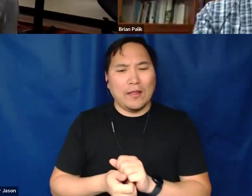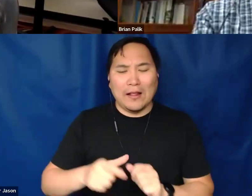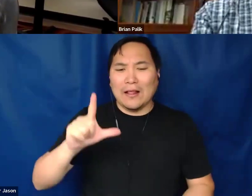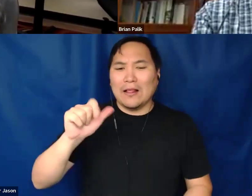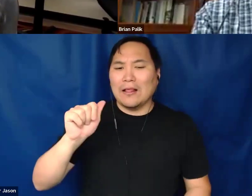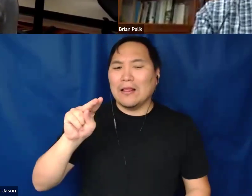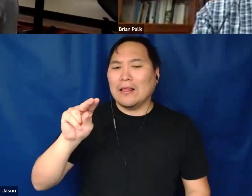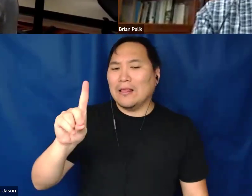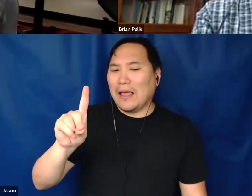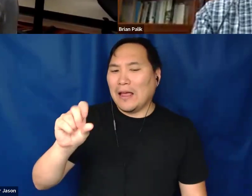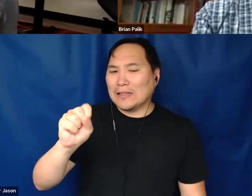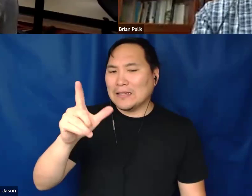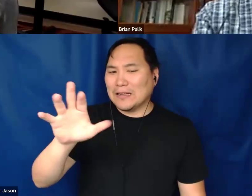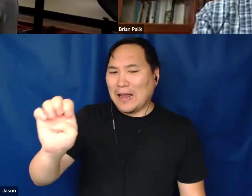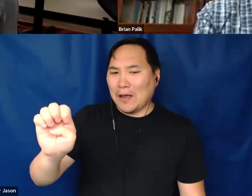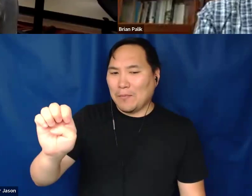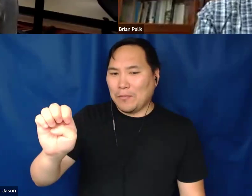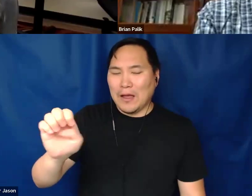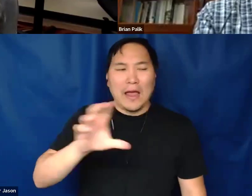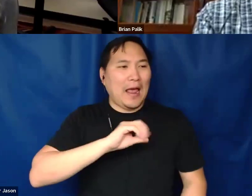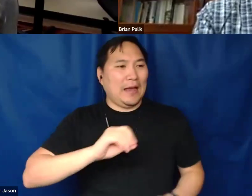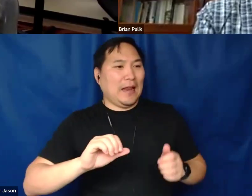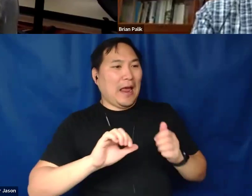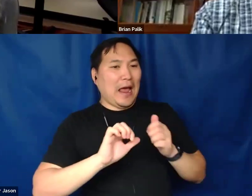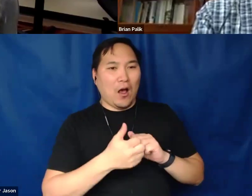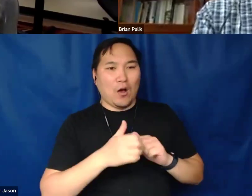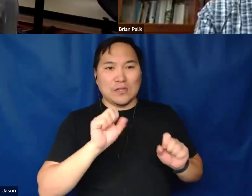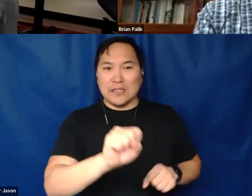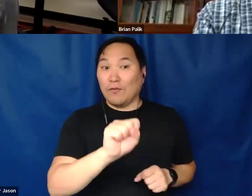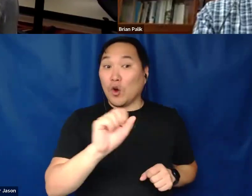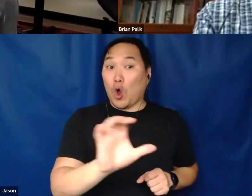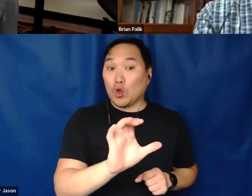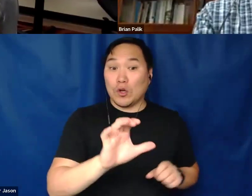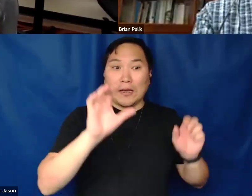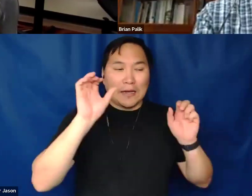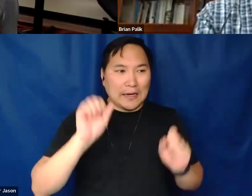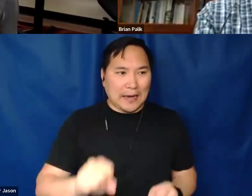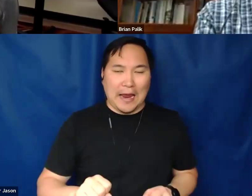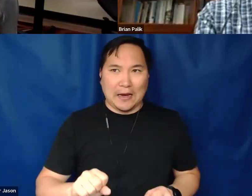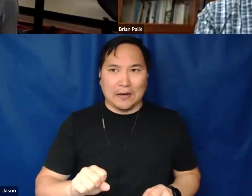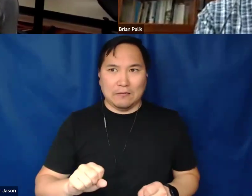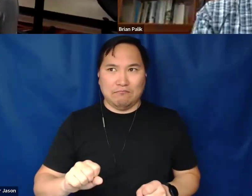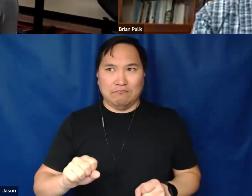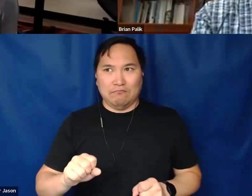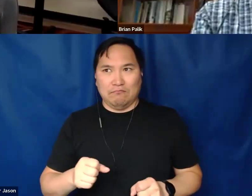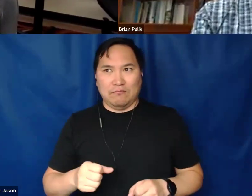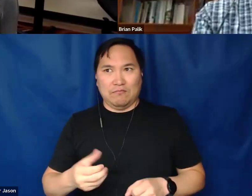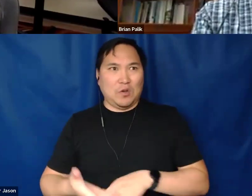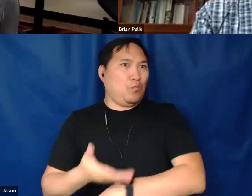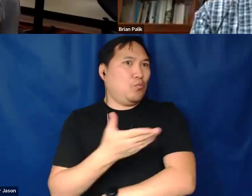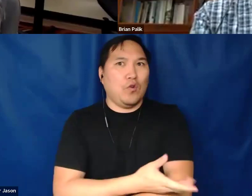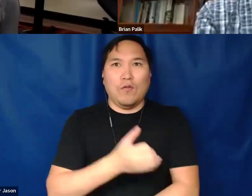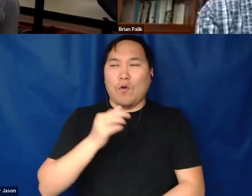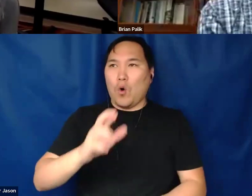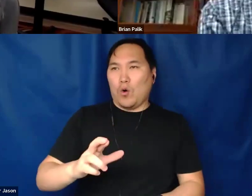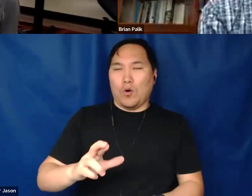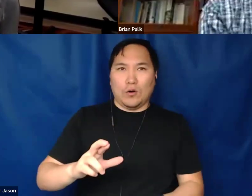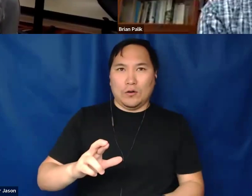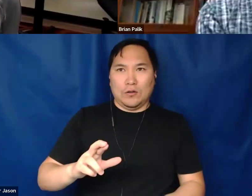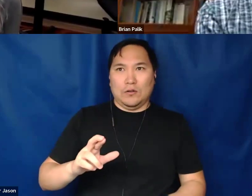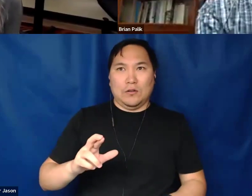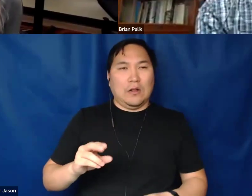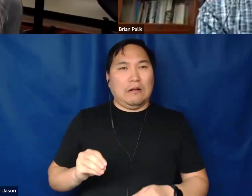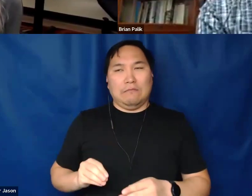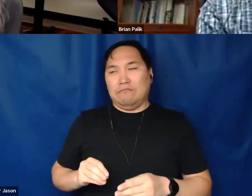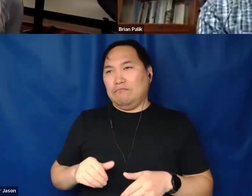how ecological silviculture can enhance habitat for various wildlife species, as well as allowing for